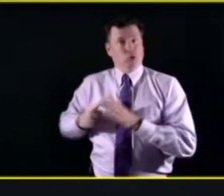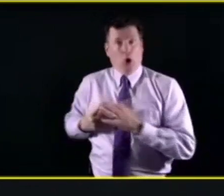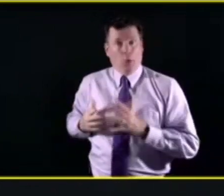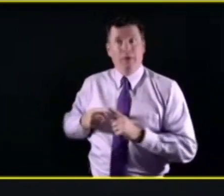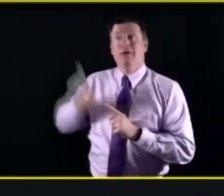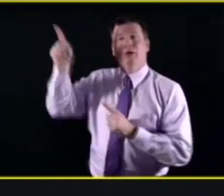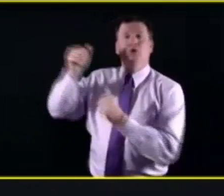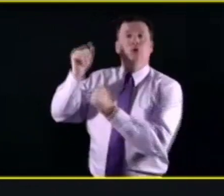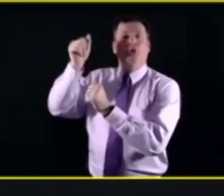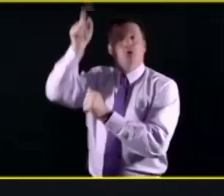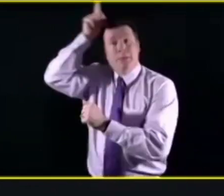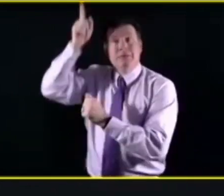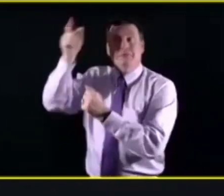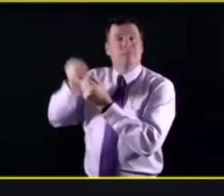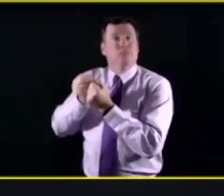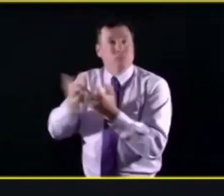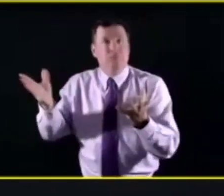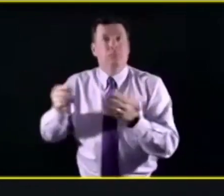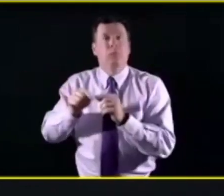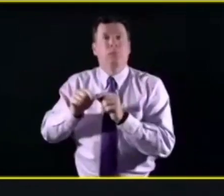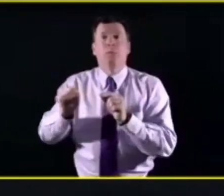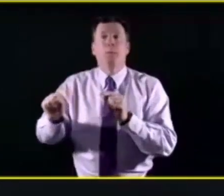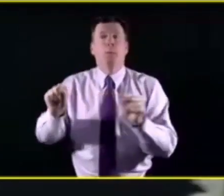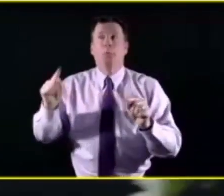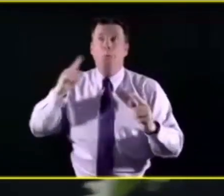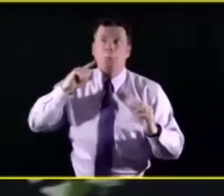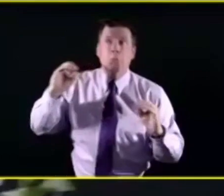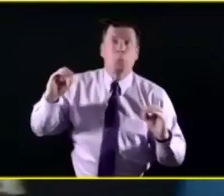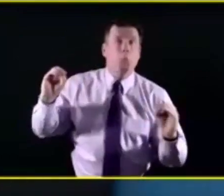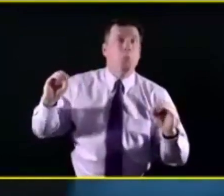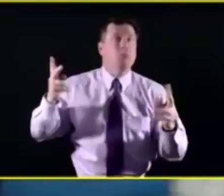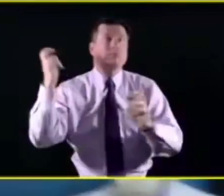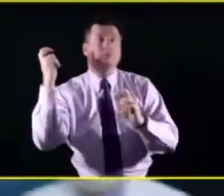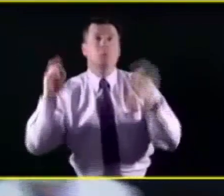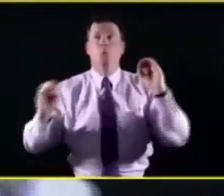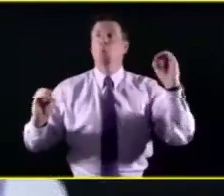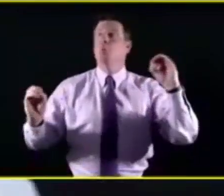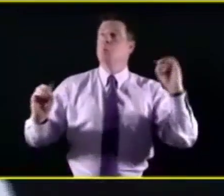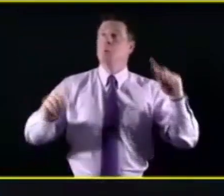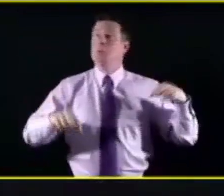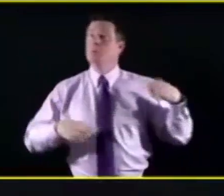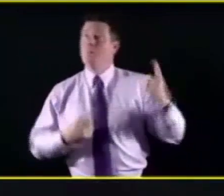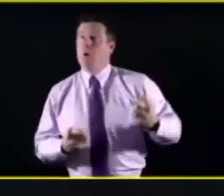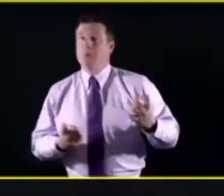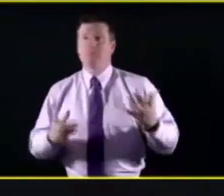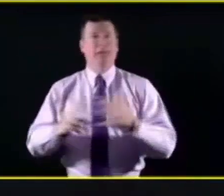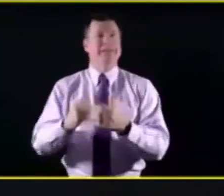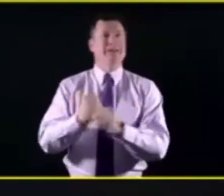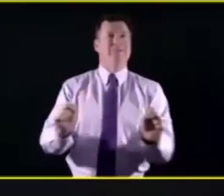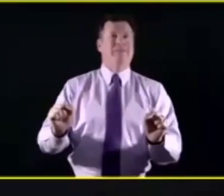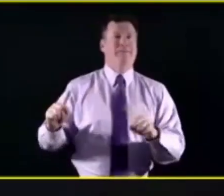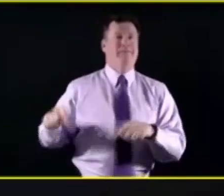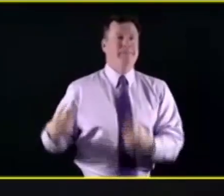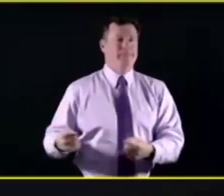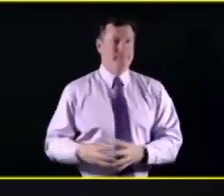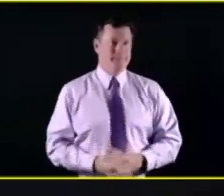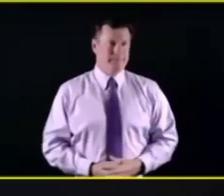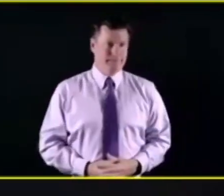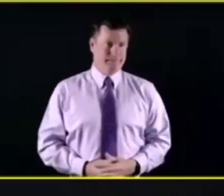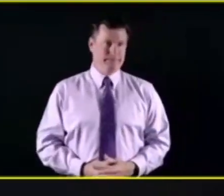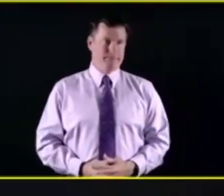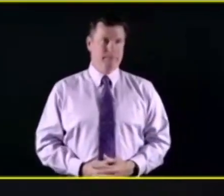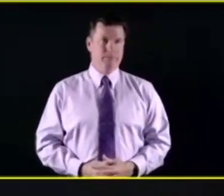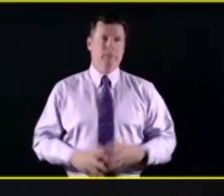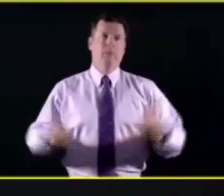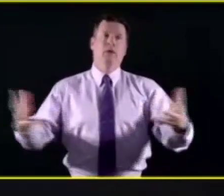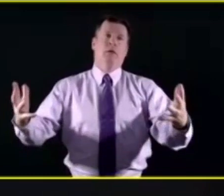Before we turn to Patty Singer, I need to thank our ASL interpreters, Will, who you see on camera, and Chris, who is with them, along with Morgan